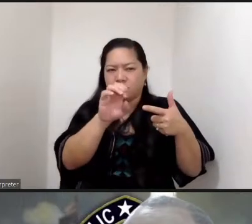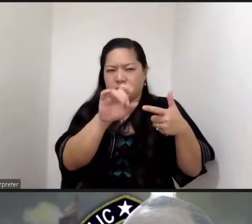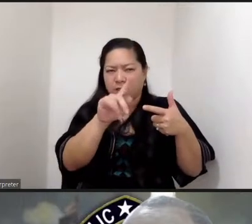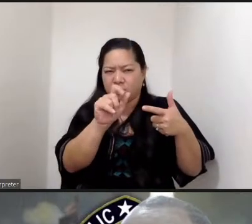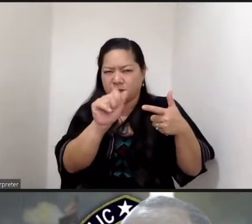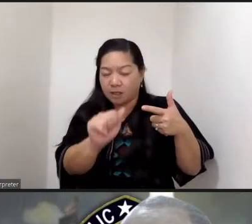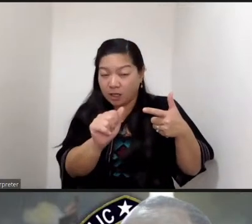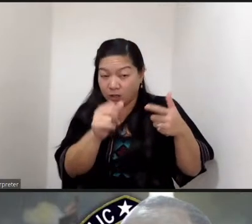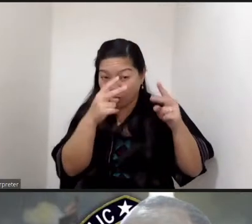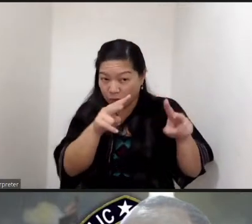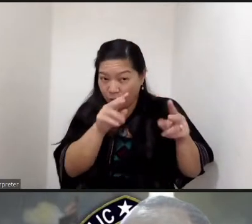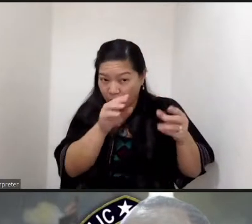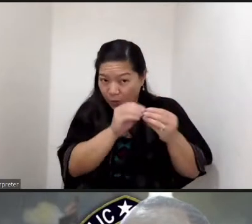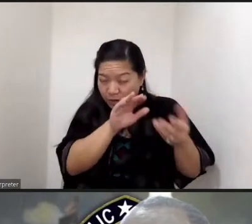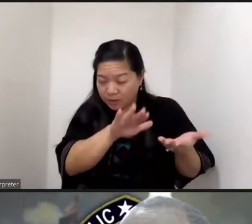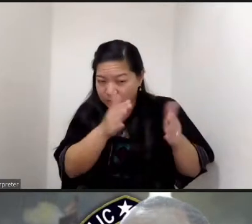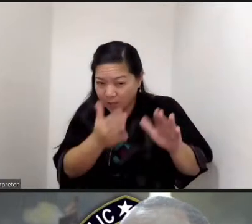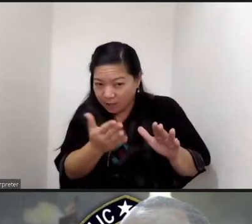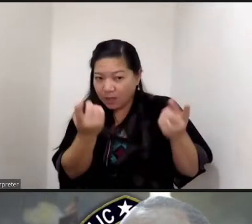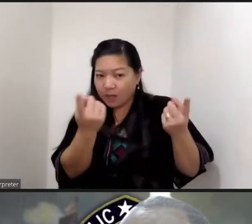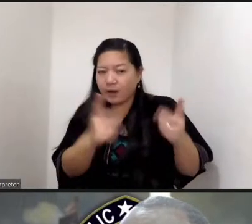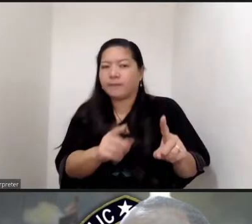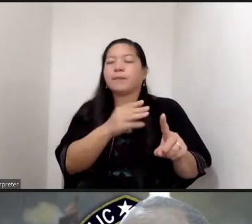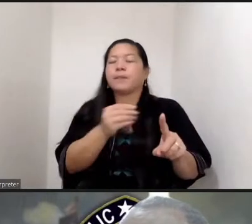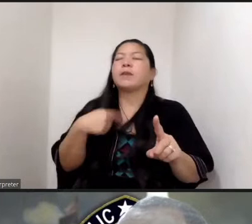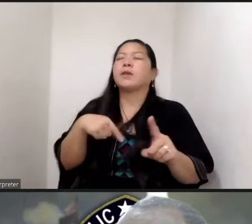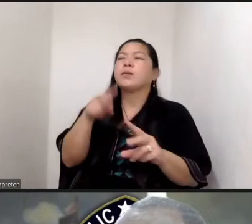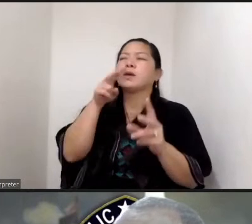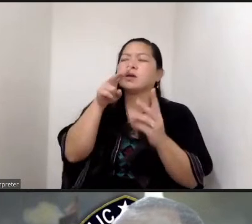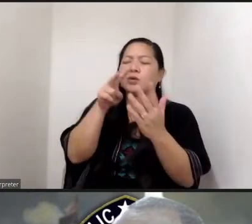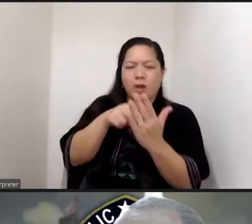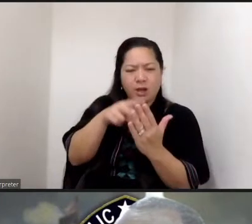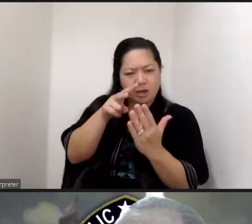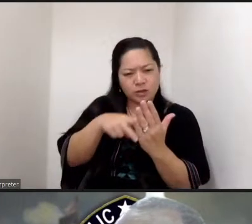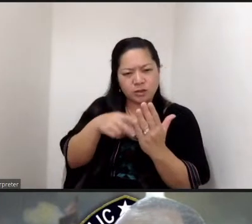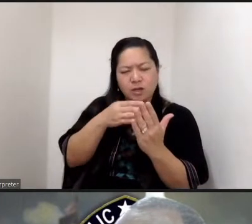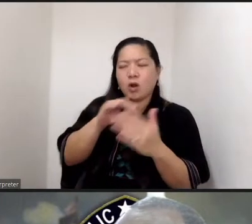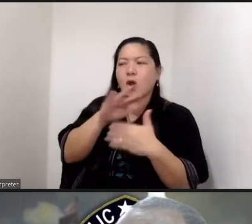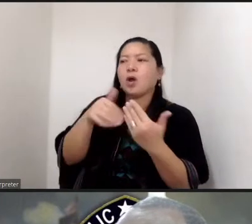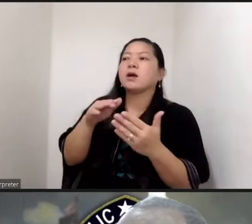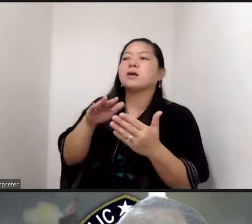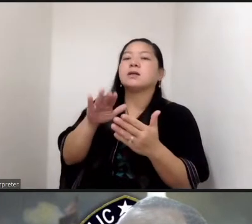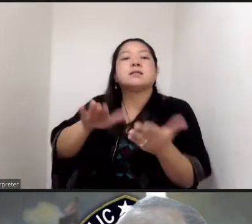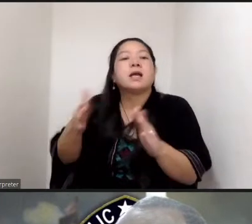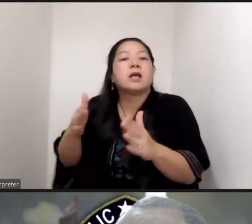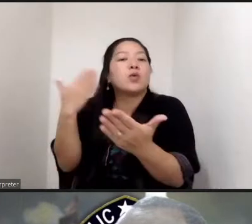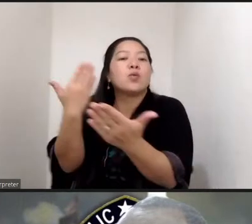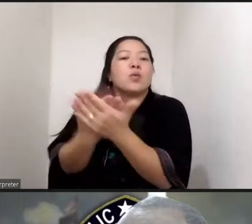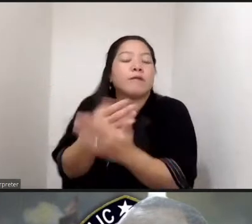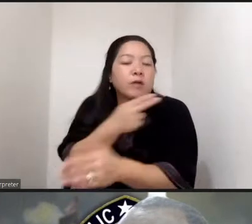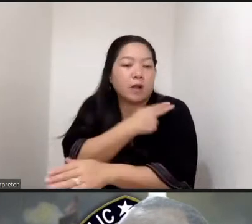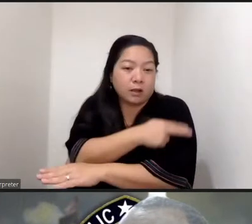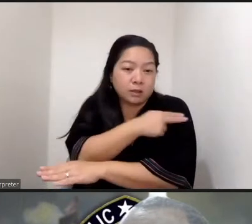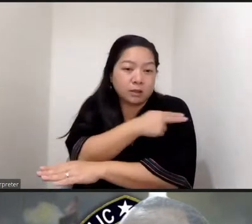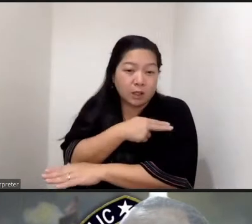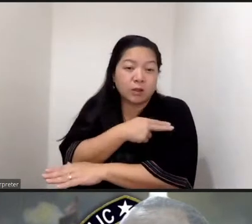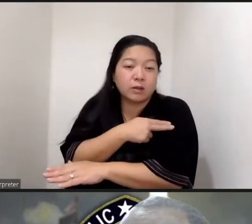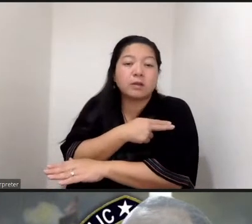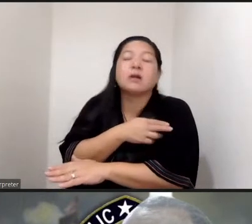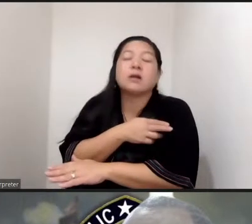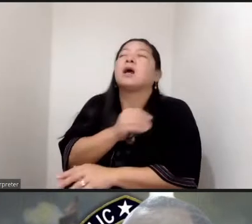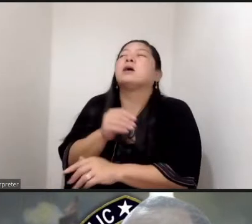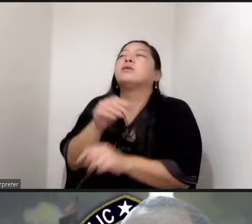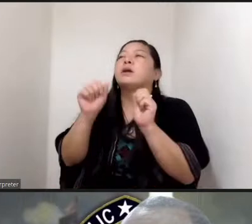You saw that when we saw all these dead on arrival people, and we were able to